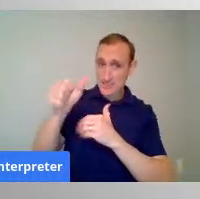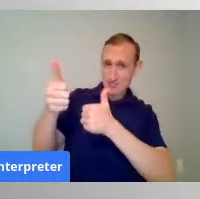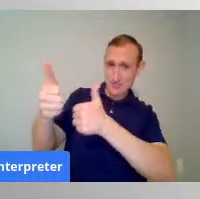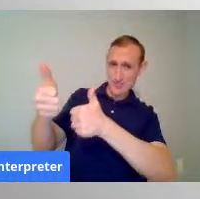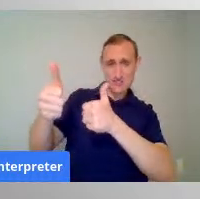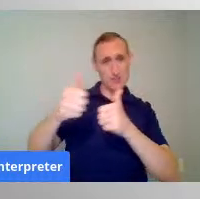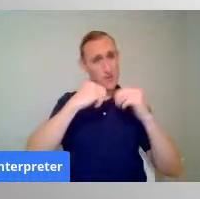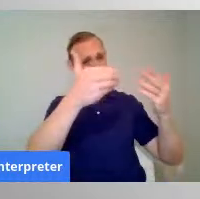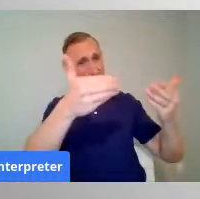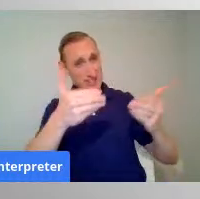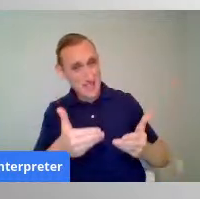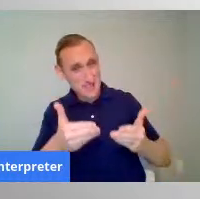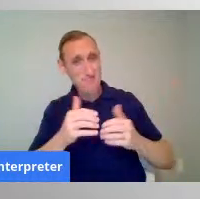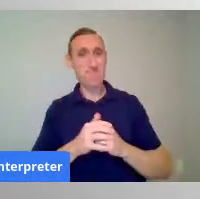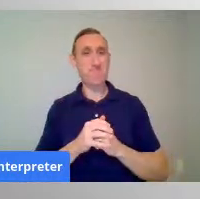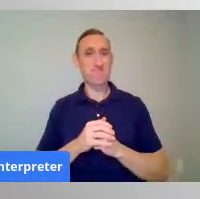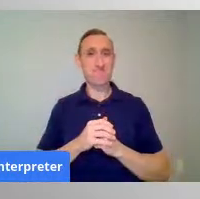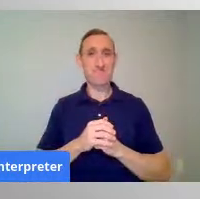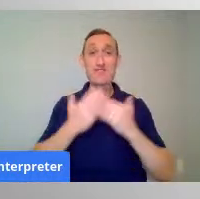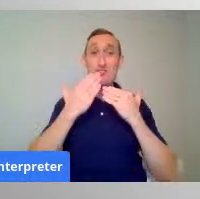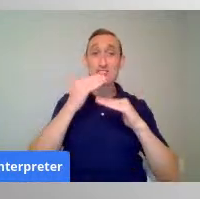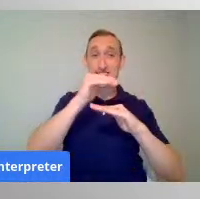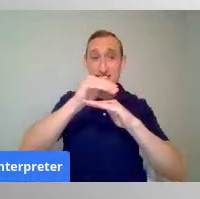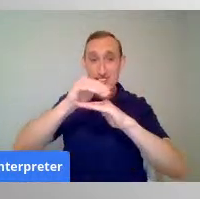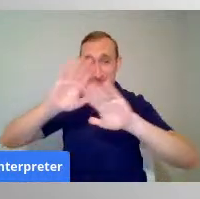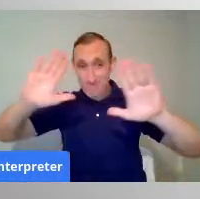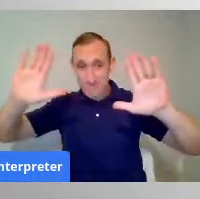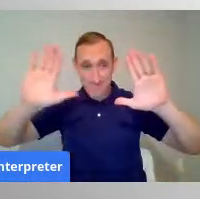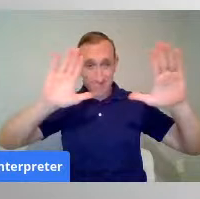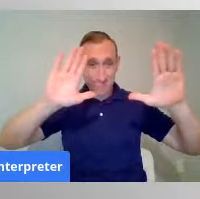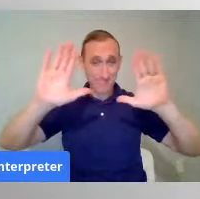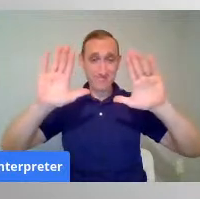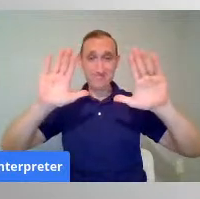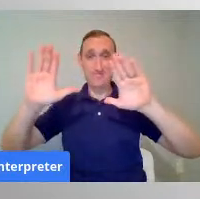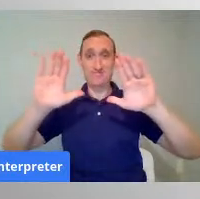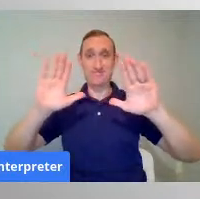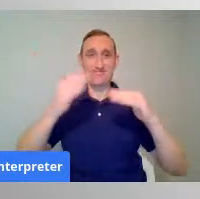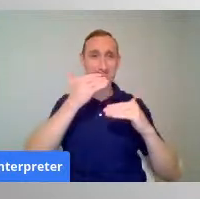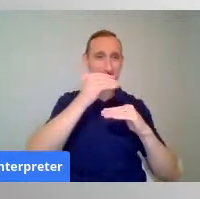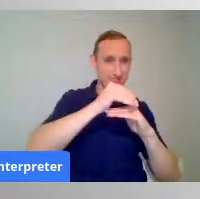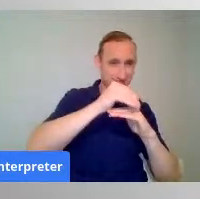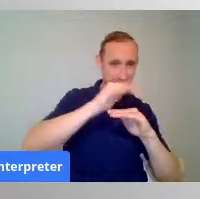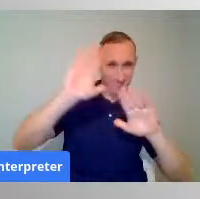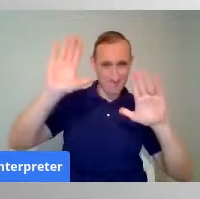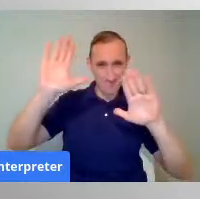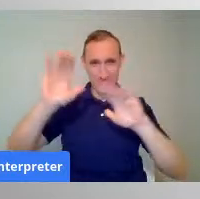Good night, everyone. Good night. Good night, y'all.